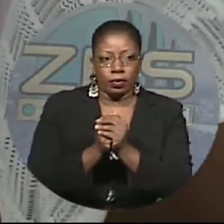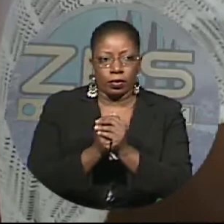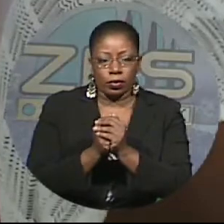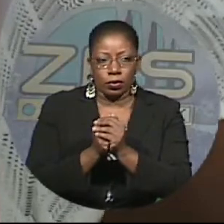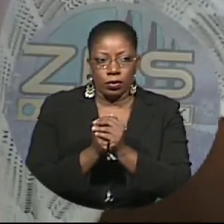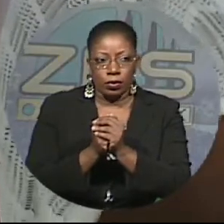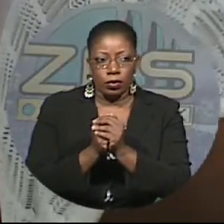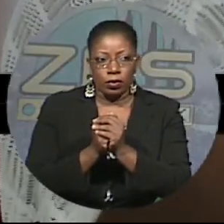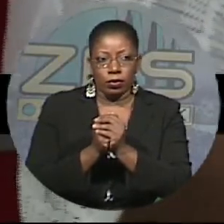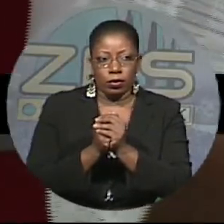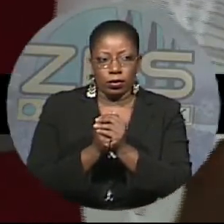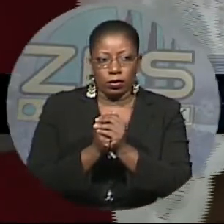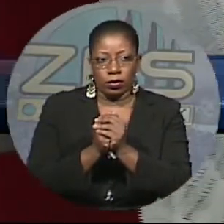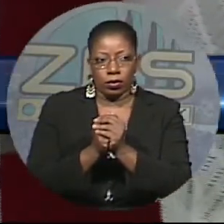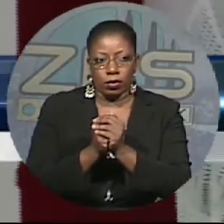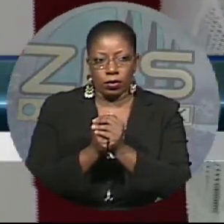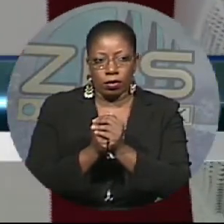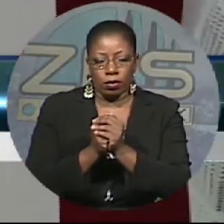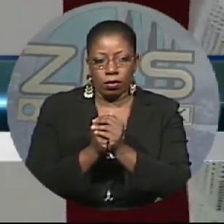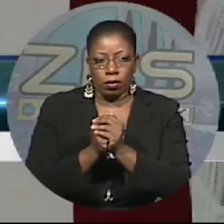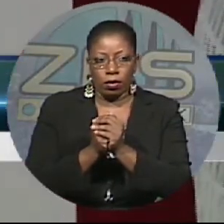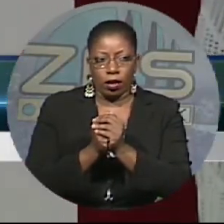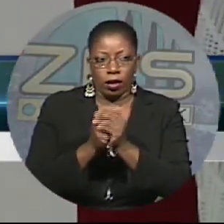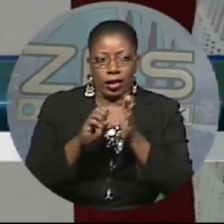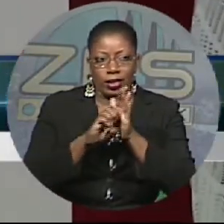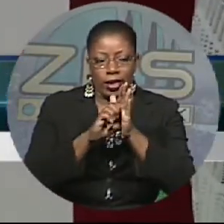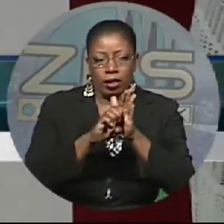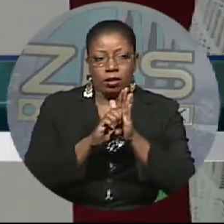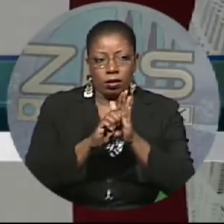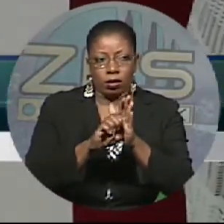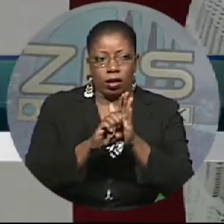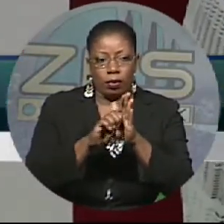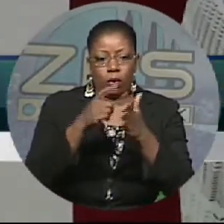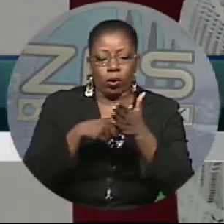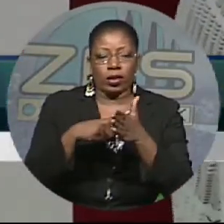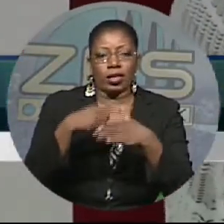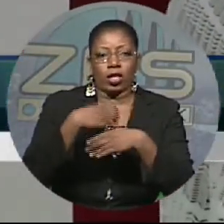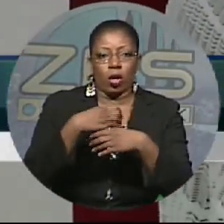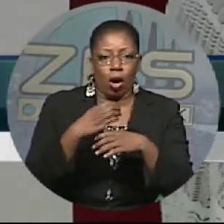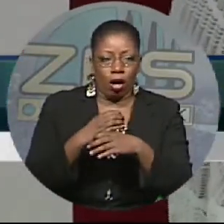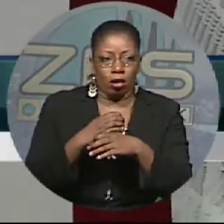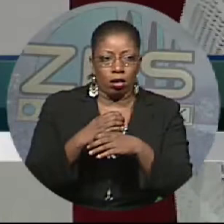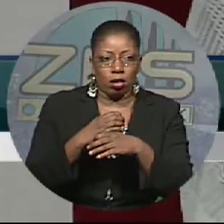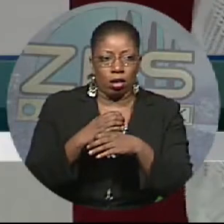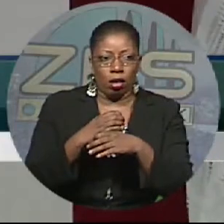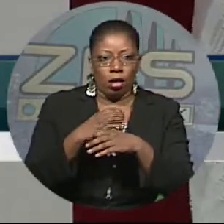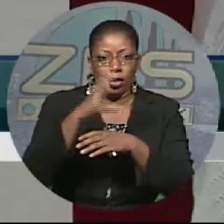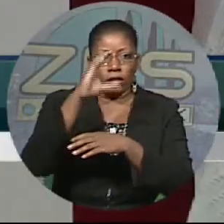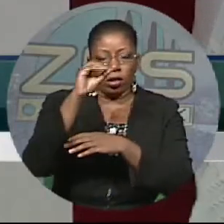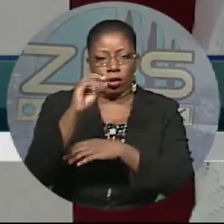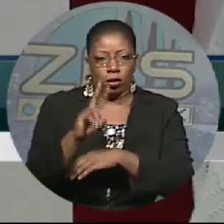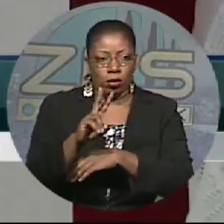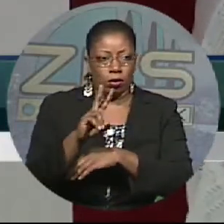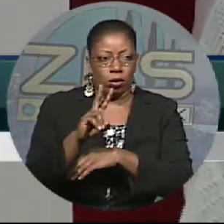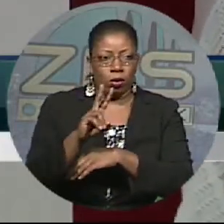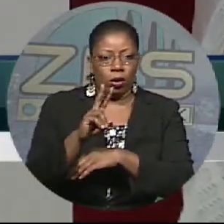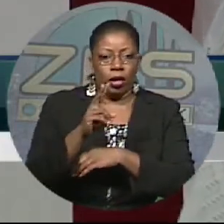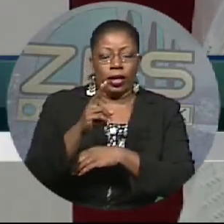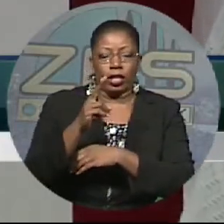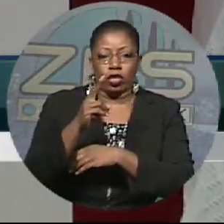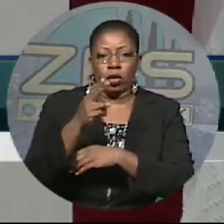Beatings on our bodies, for example, the blood. The carbon monoxide inhaled from BDs